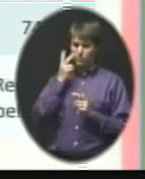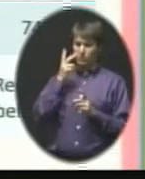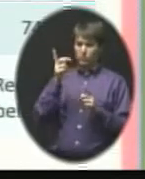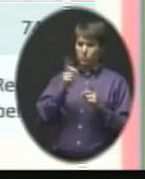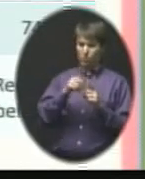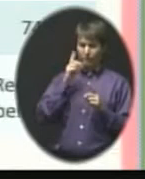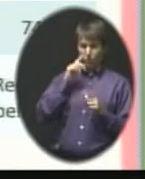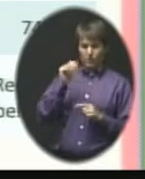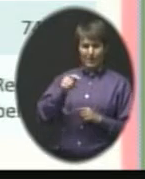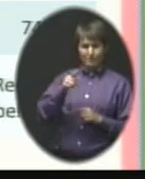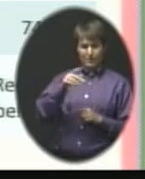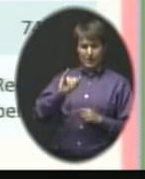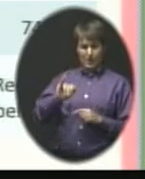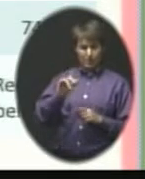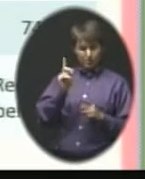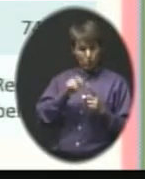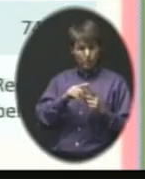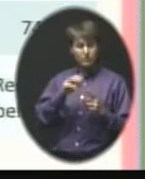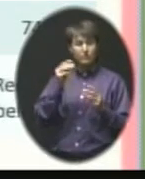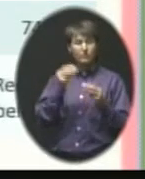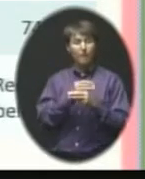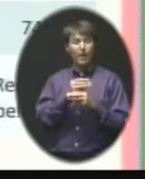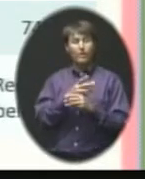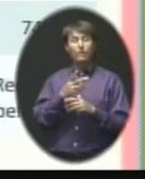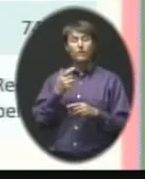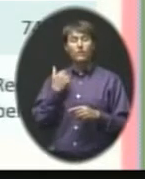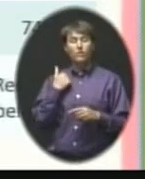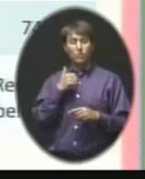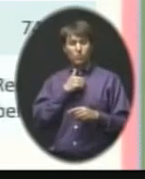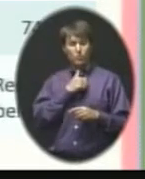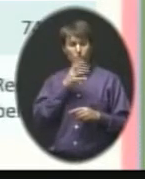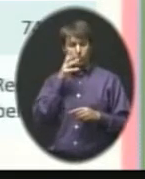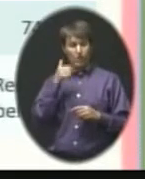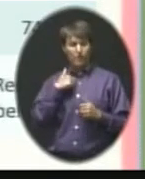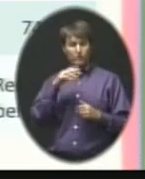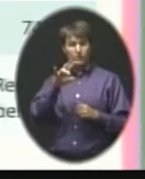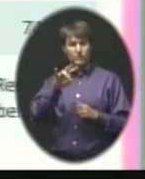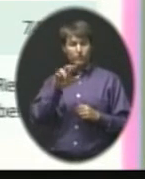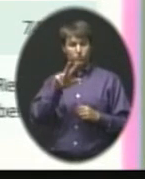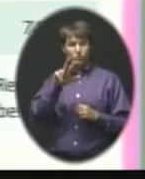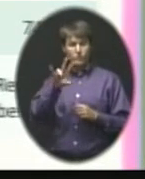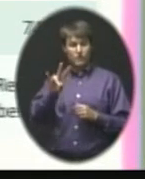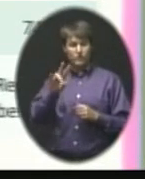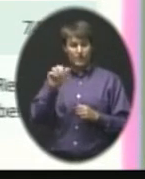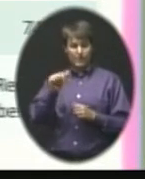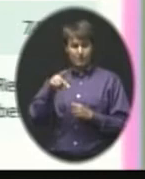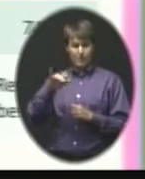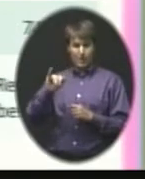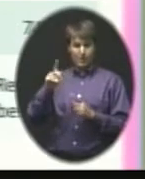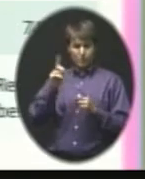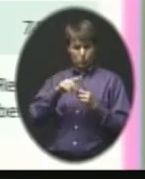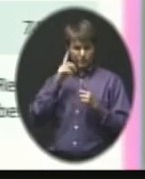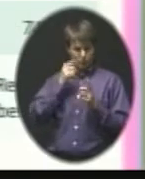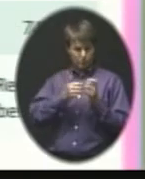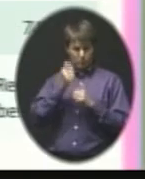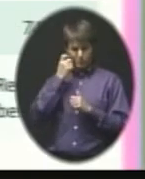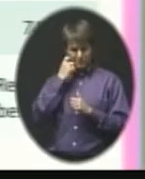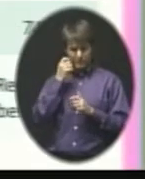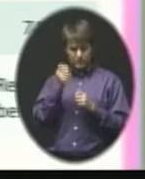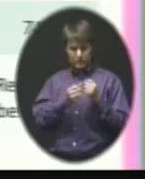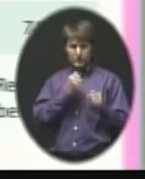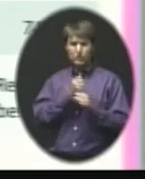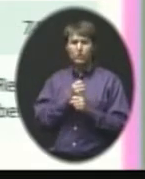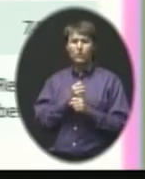our API points. In mathematics, we would have 737 API points for this most current year that we just